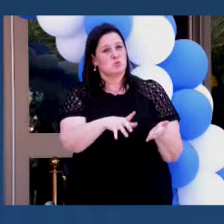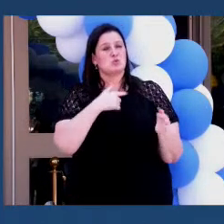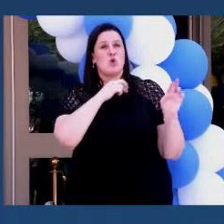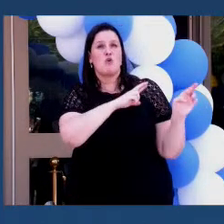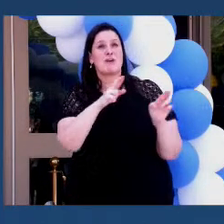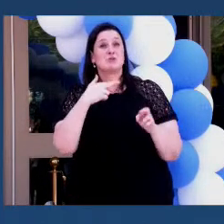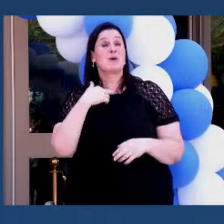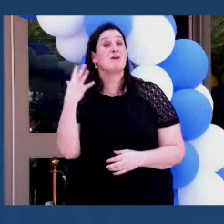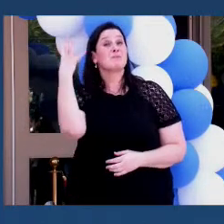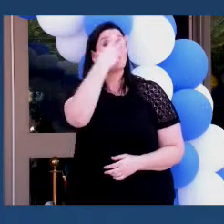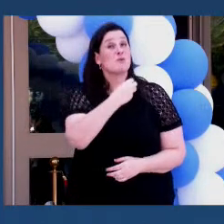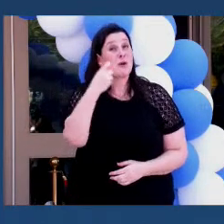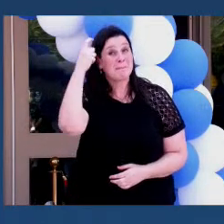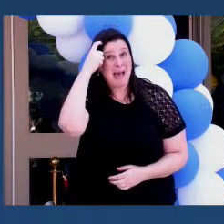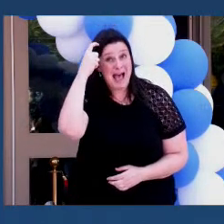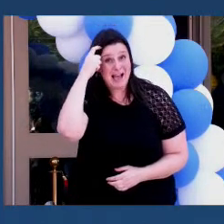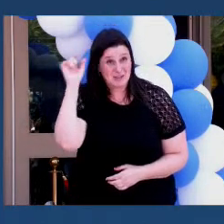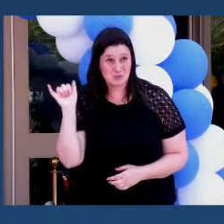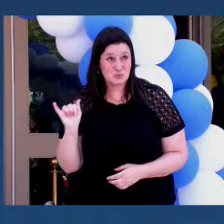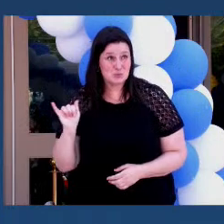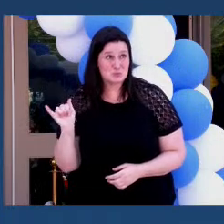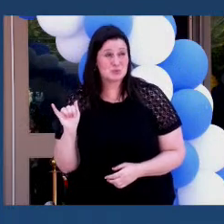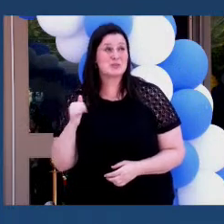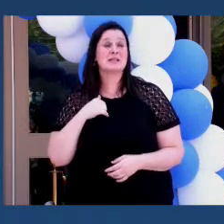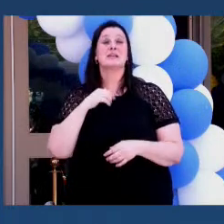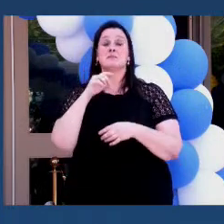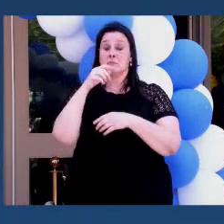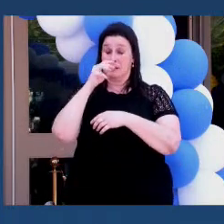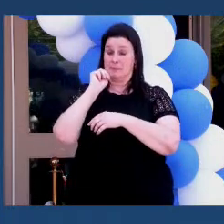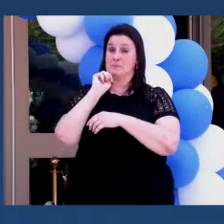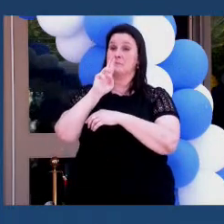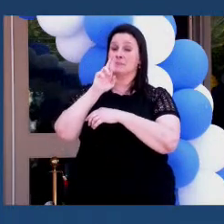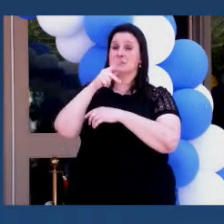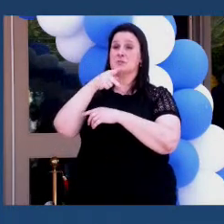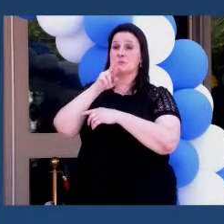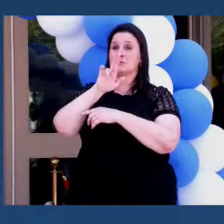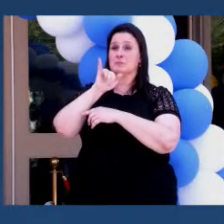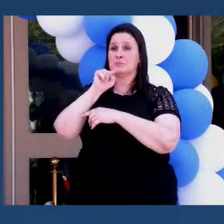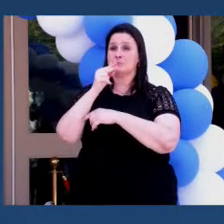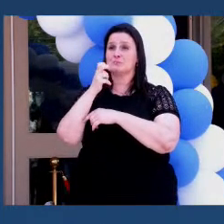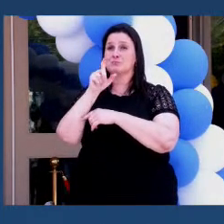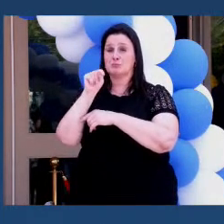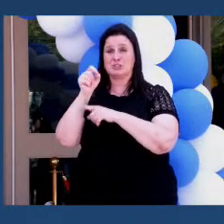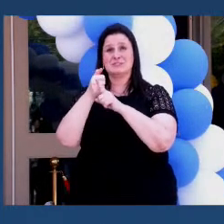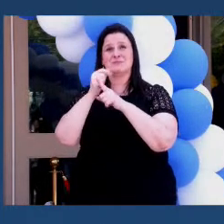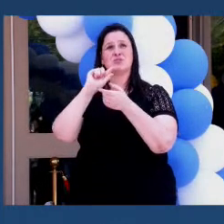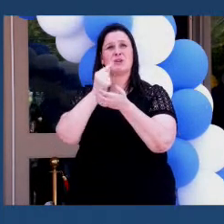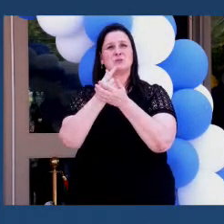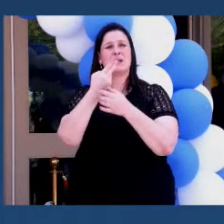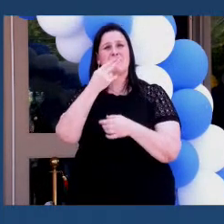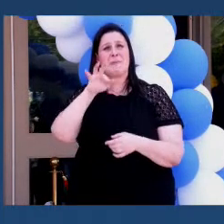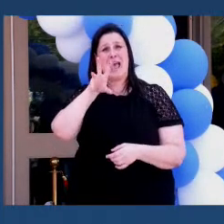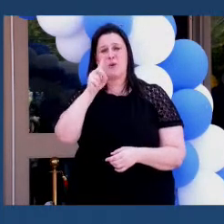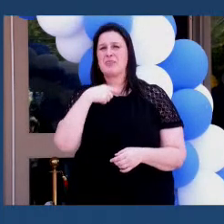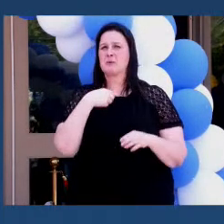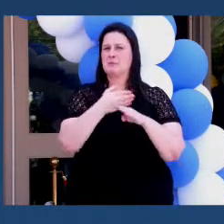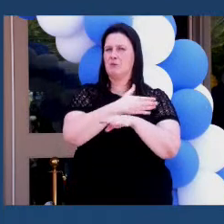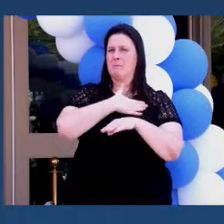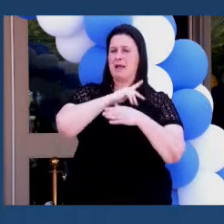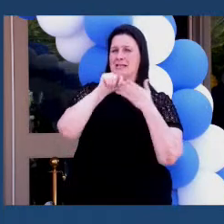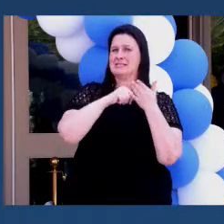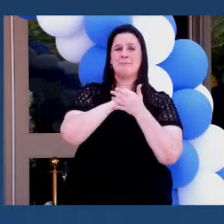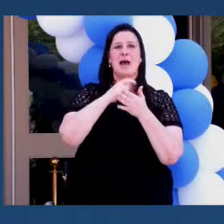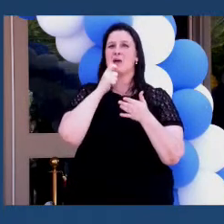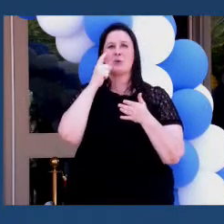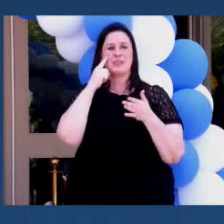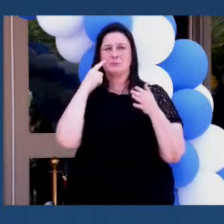beautiful minds. And Mr. Pritchett, he was a graduate of Howard. And Howard, that was before my time, but I don't think it was a state-of-the-art building